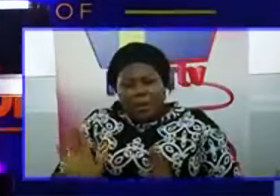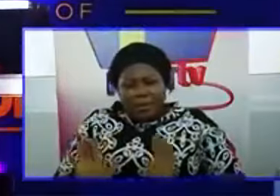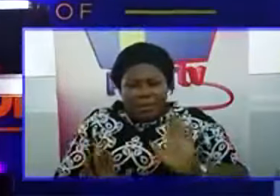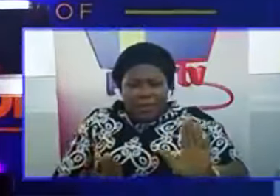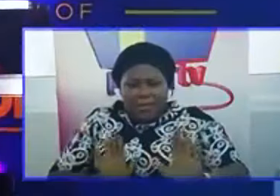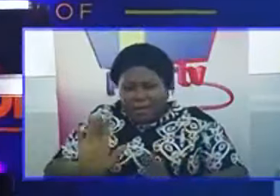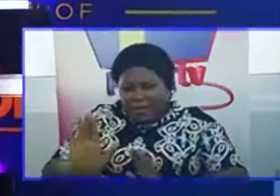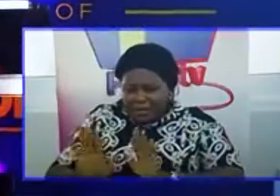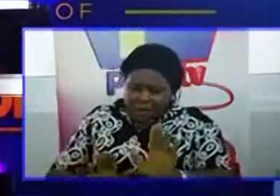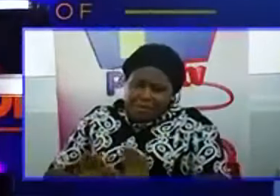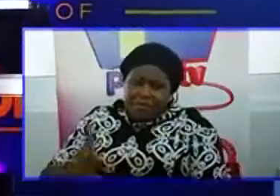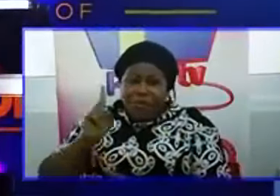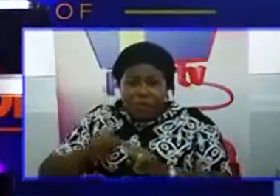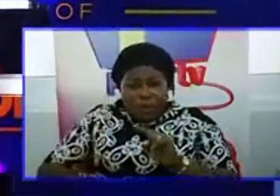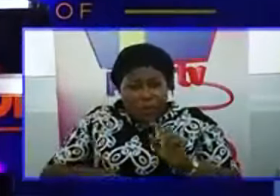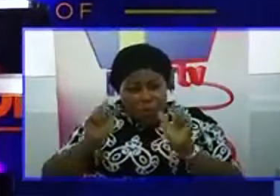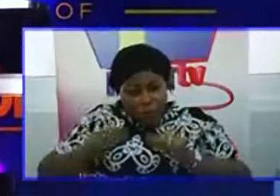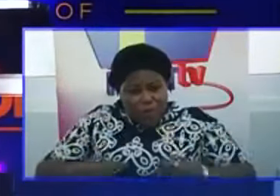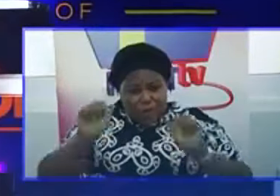ability.